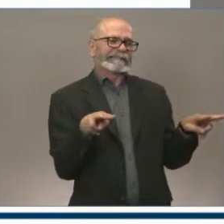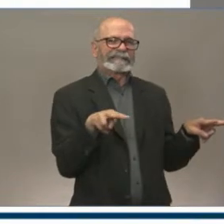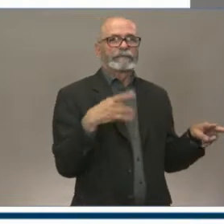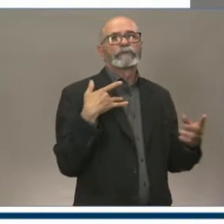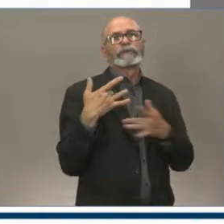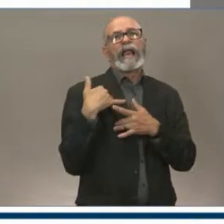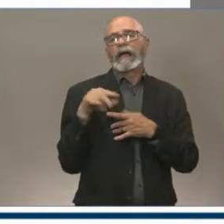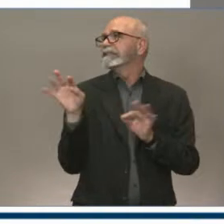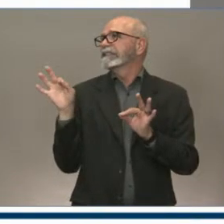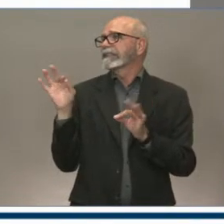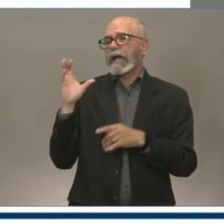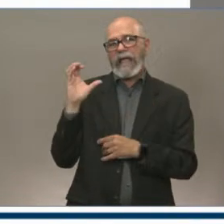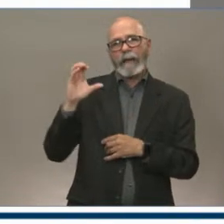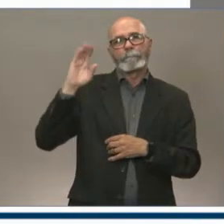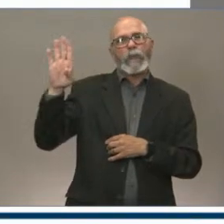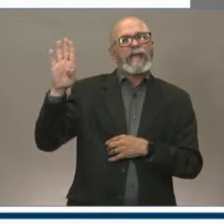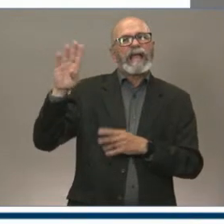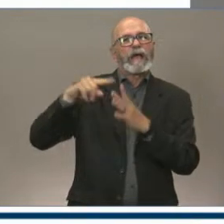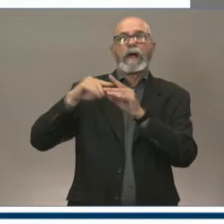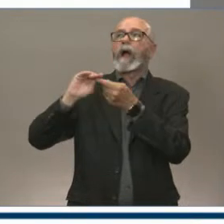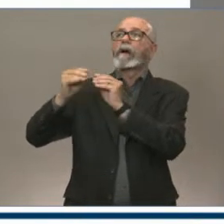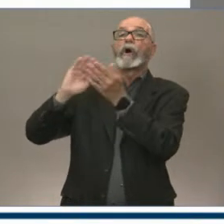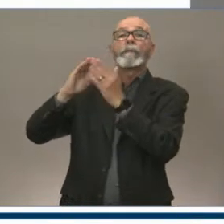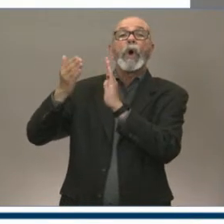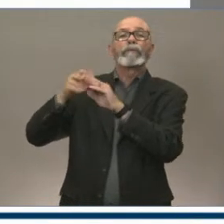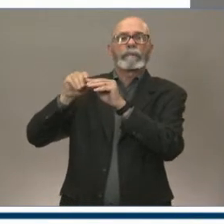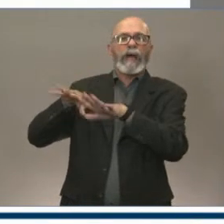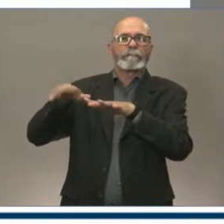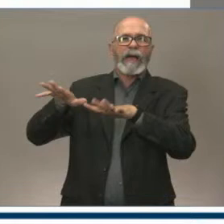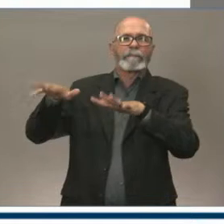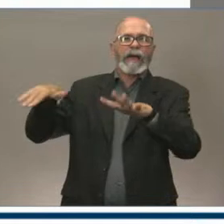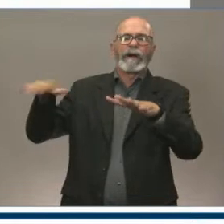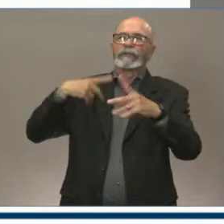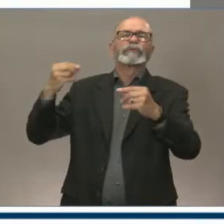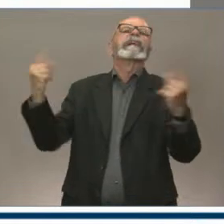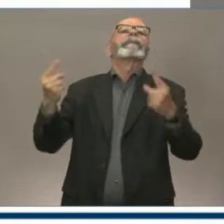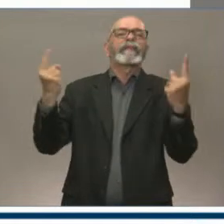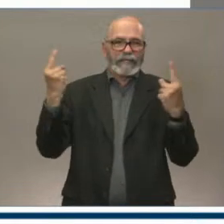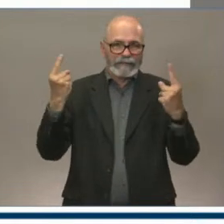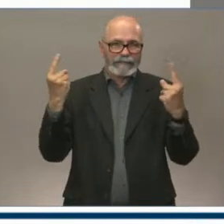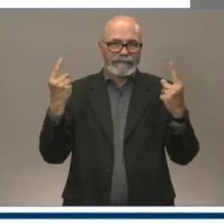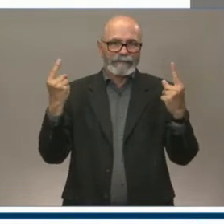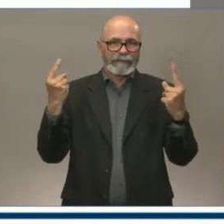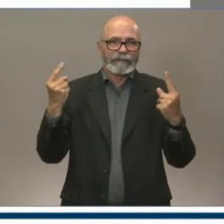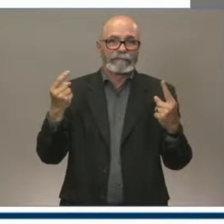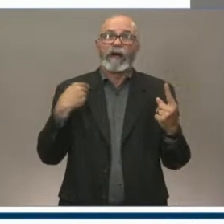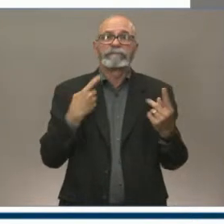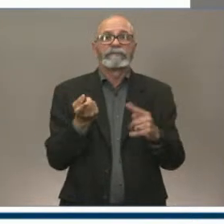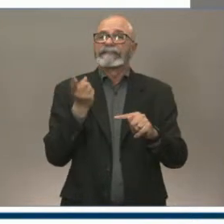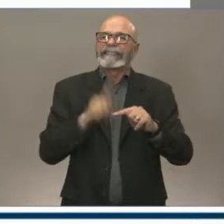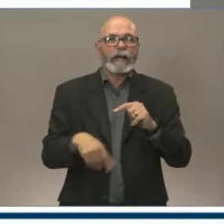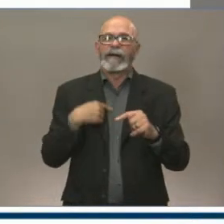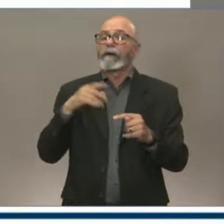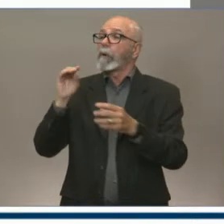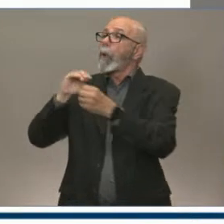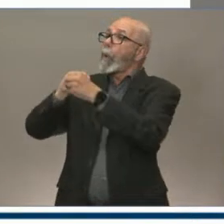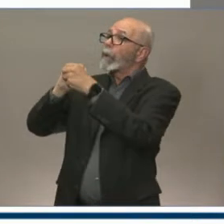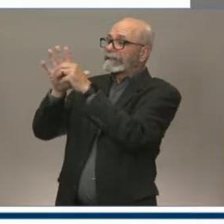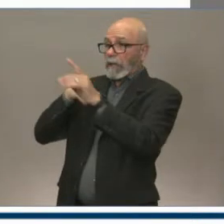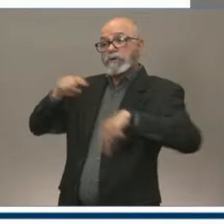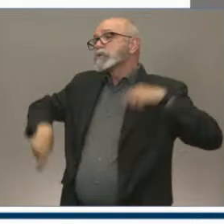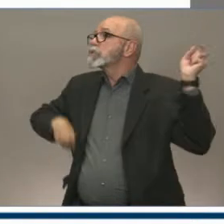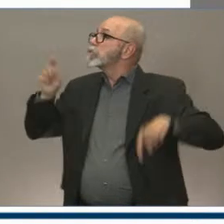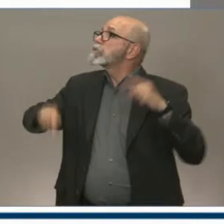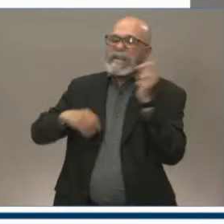potential community spread. We need to act now. We cannot be chasing this virus. We have to be ahead of